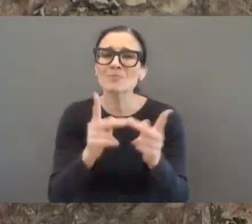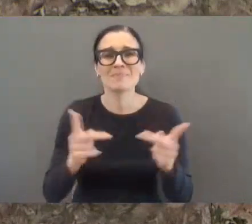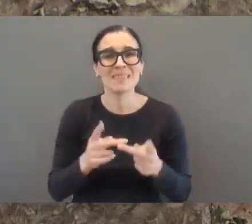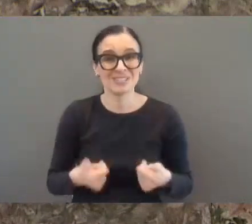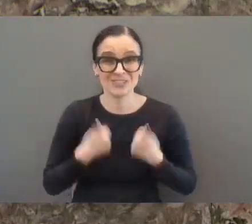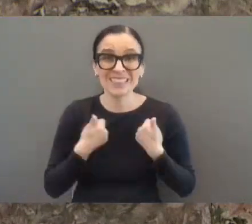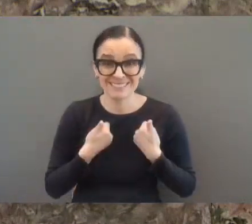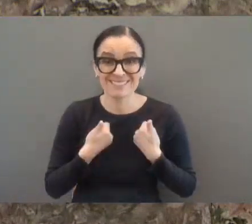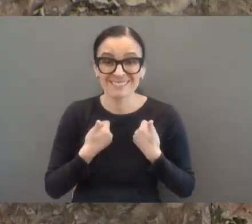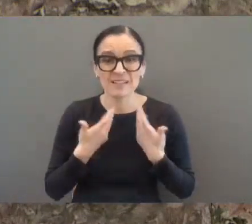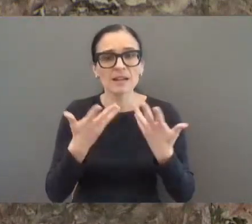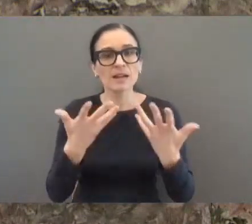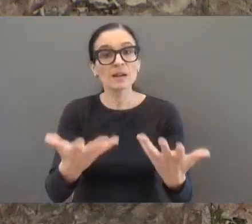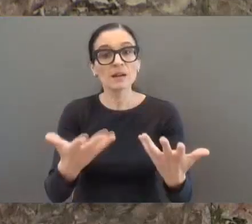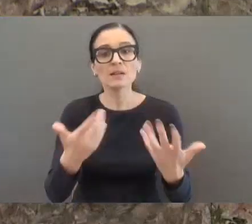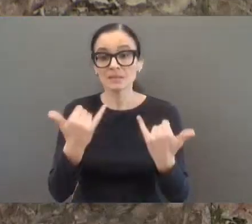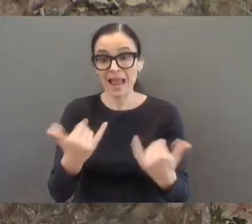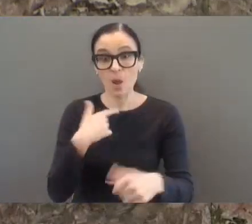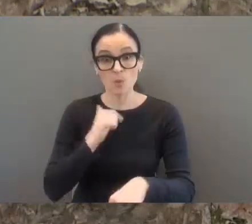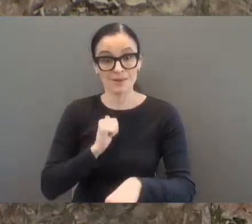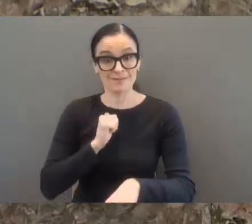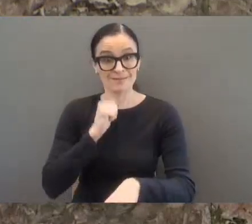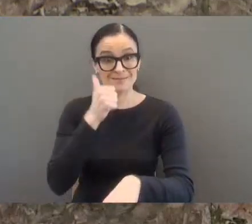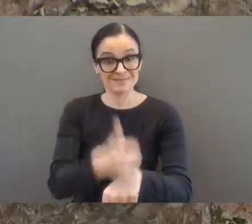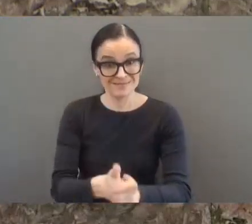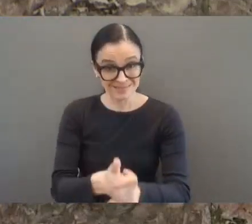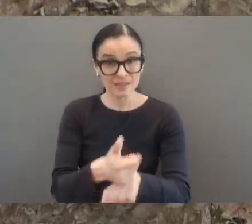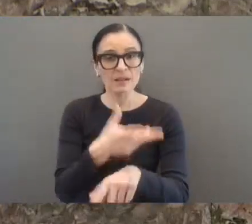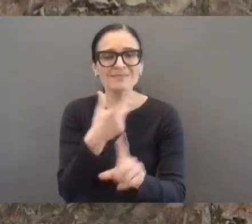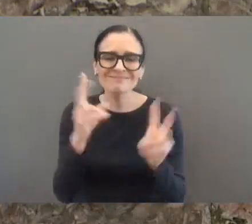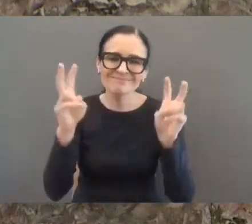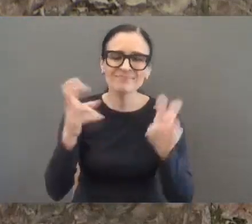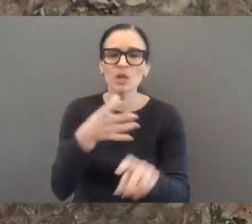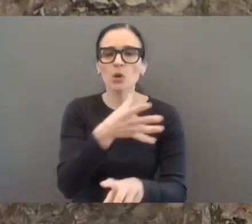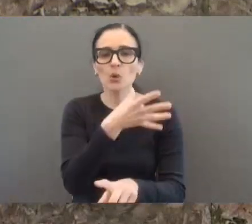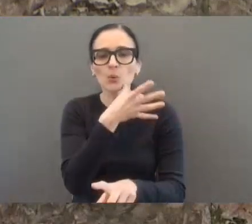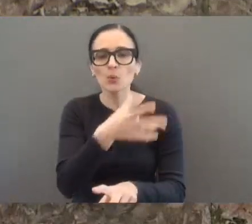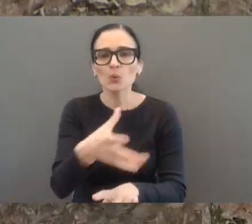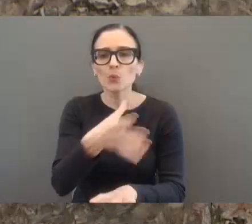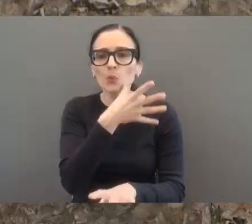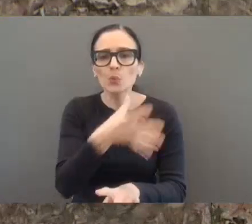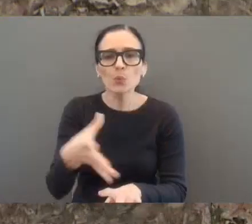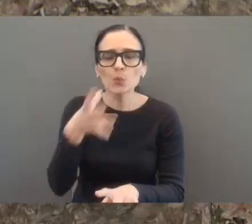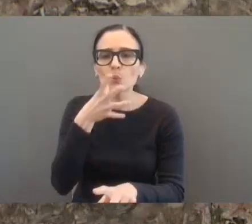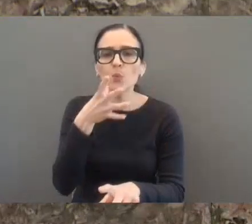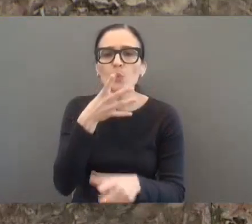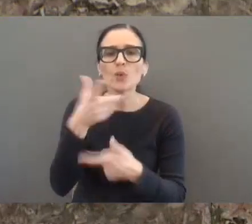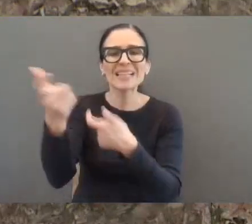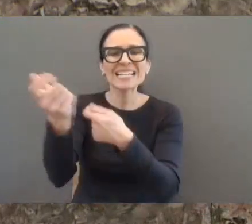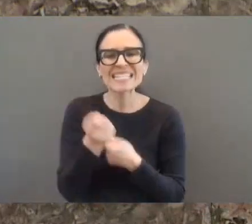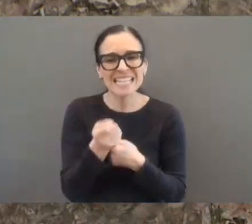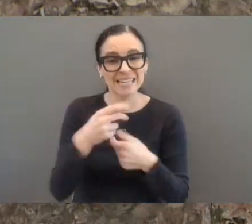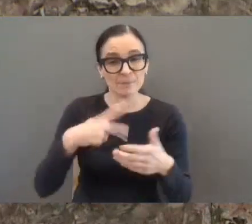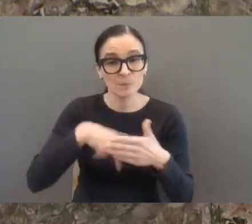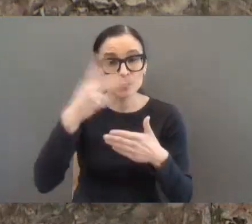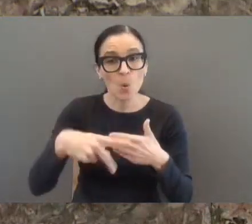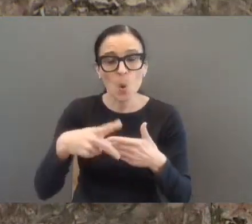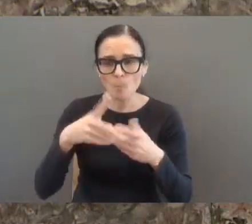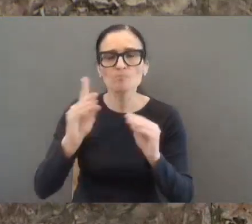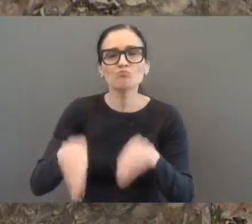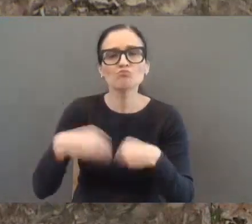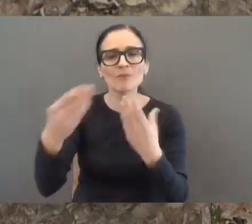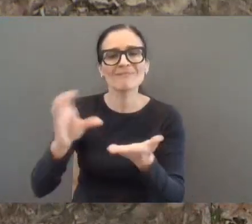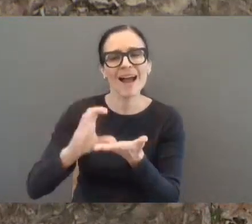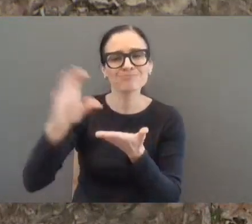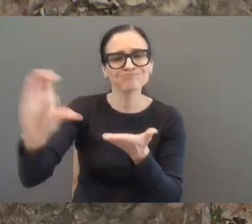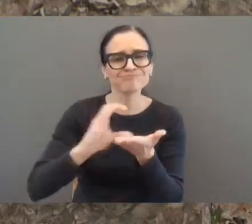Incentive Program to provide bonuses for people who are living in small communities to attract more workers to come to these communities. Mr. Speaker, this is just